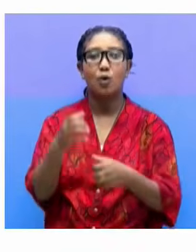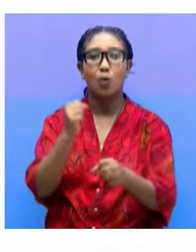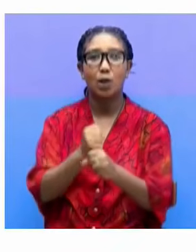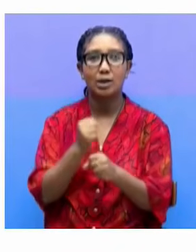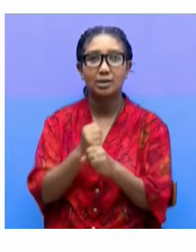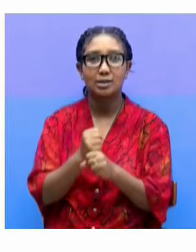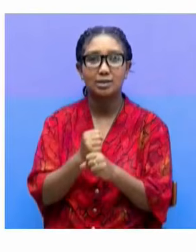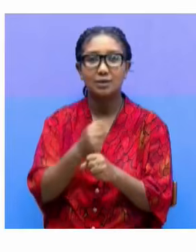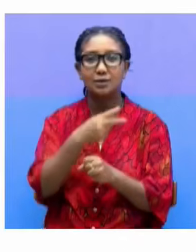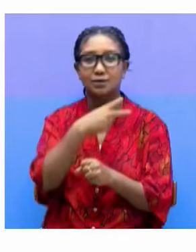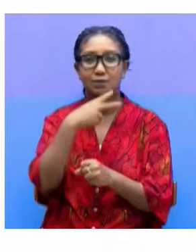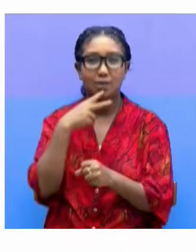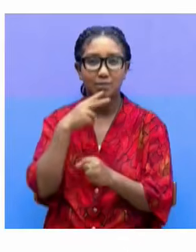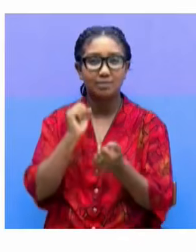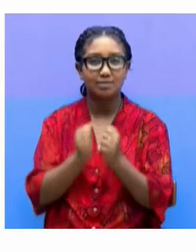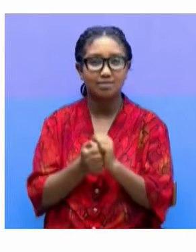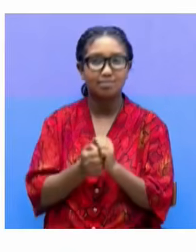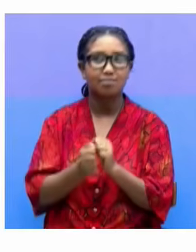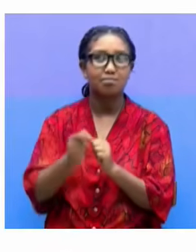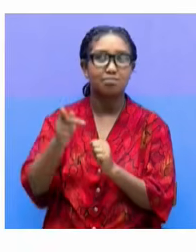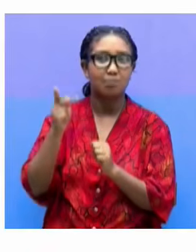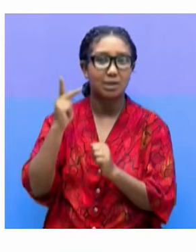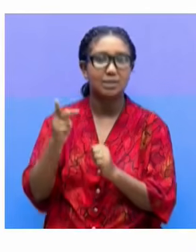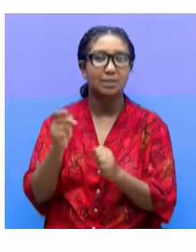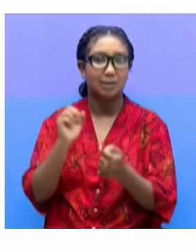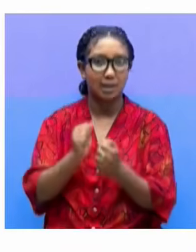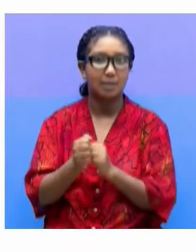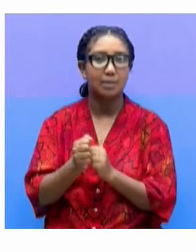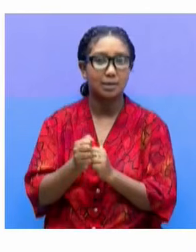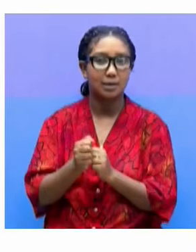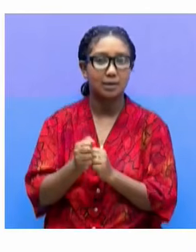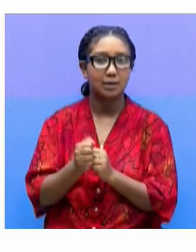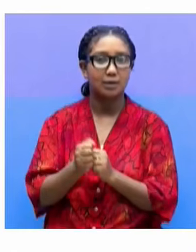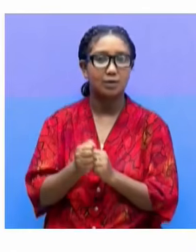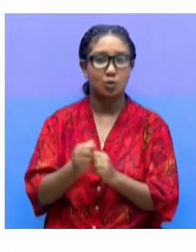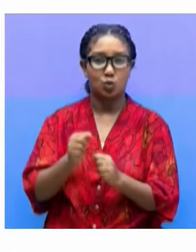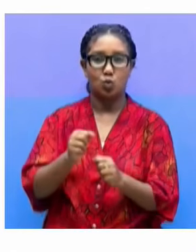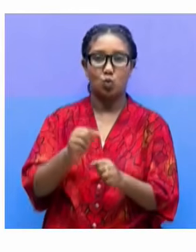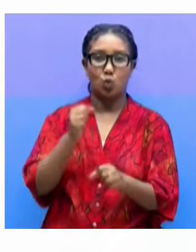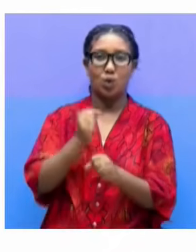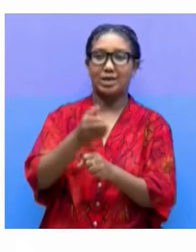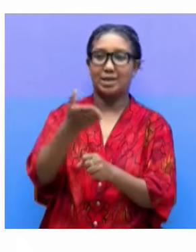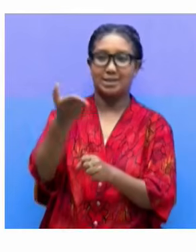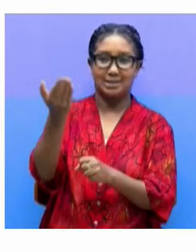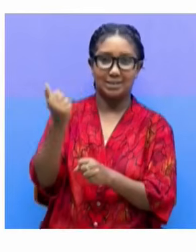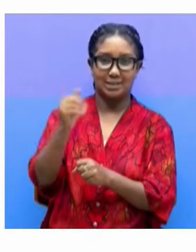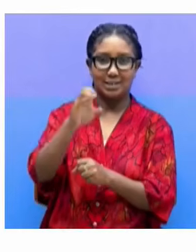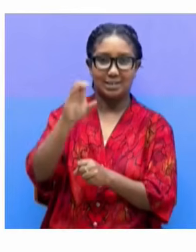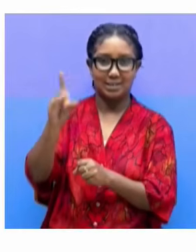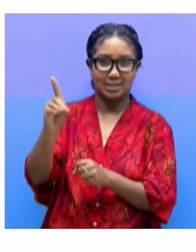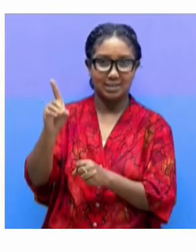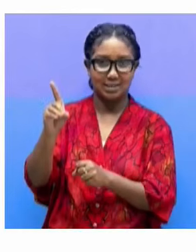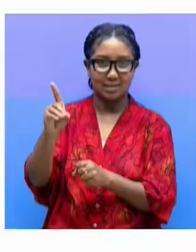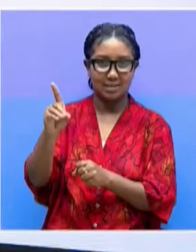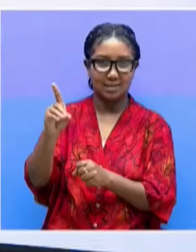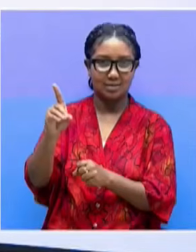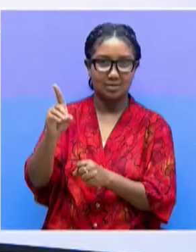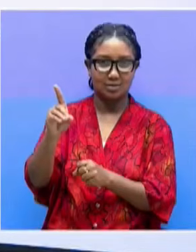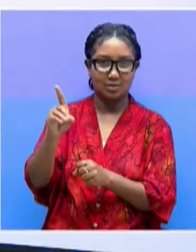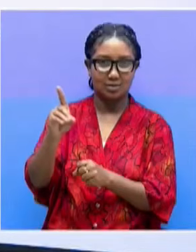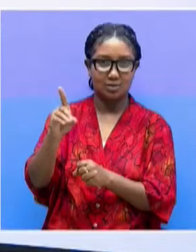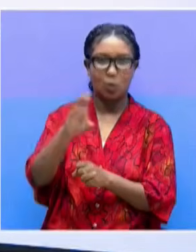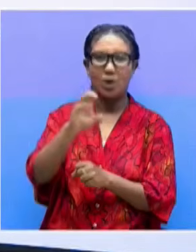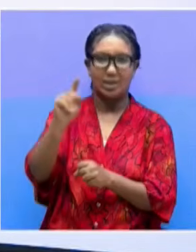What type of verb do we use? Past participle, which is what? Worked. We don't say worked, we say